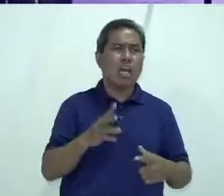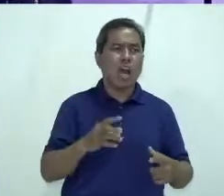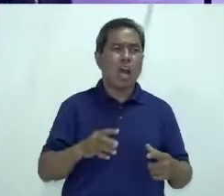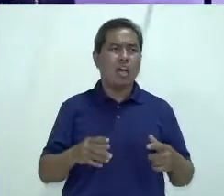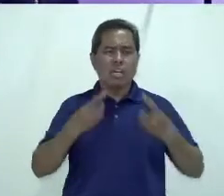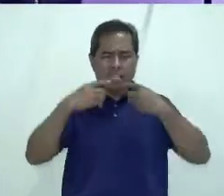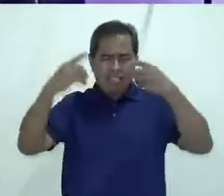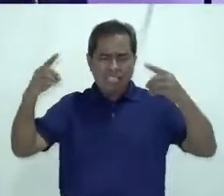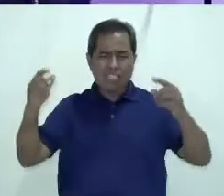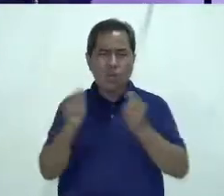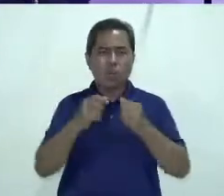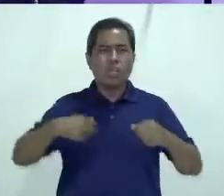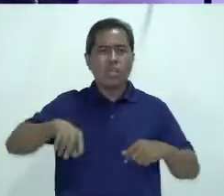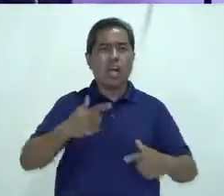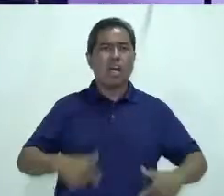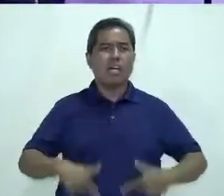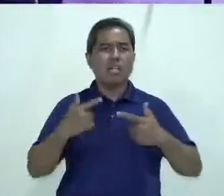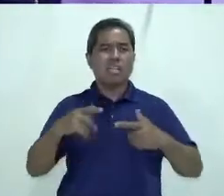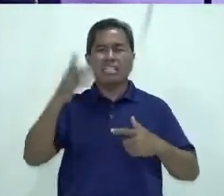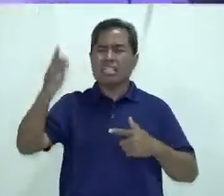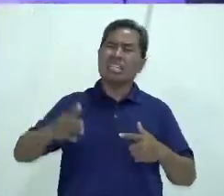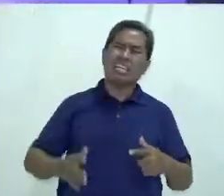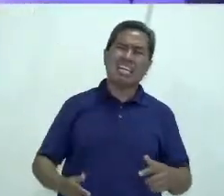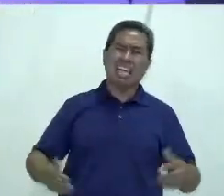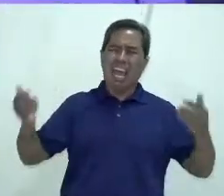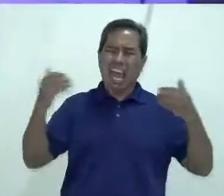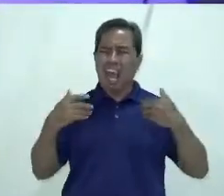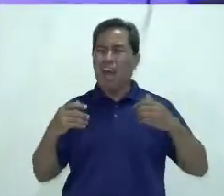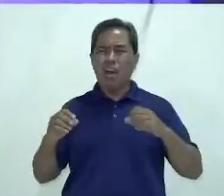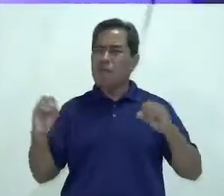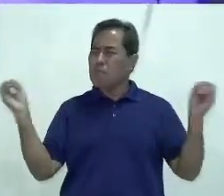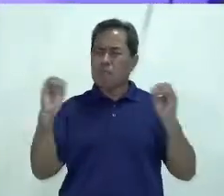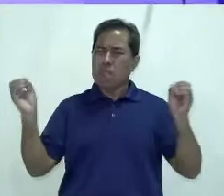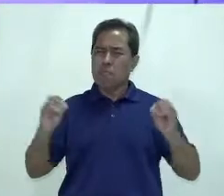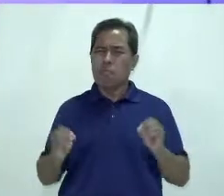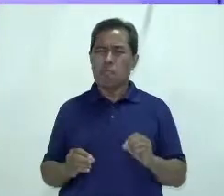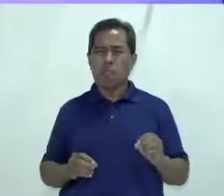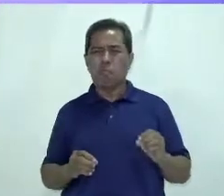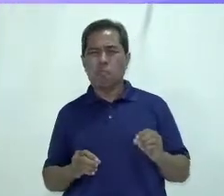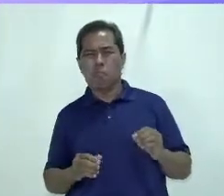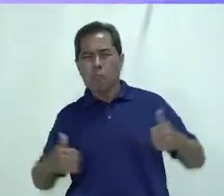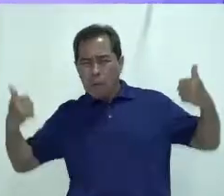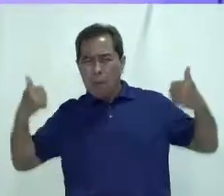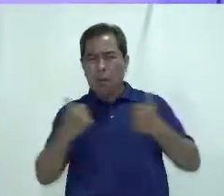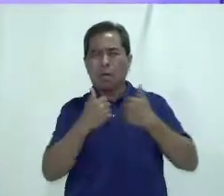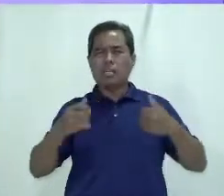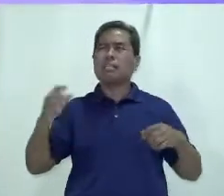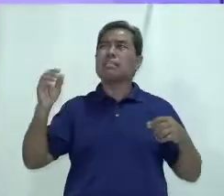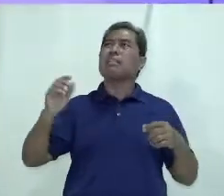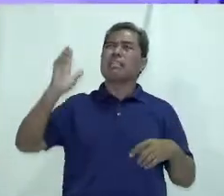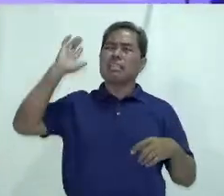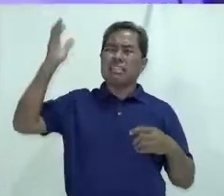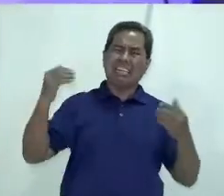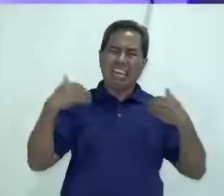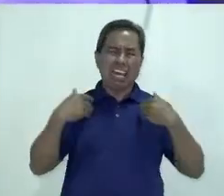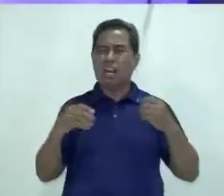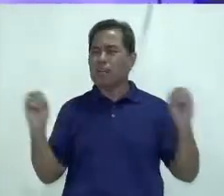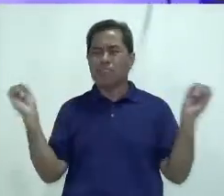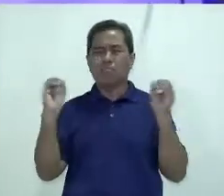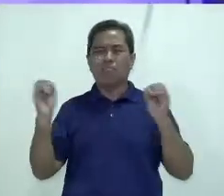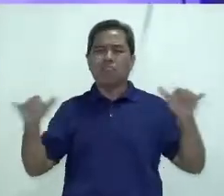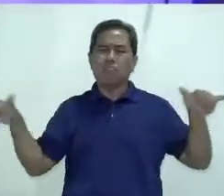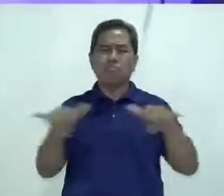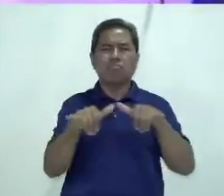heart. Declare it. He has no rival. He has no equal. There is no other God that is deserving praise and